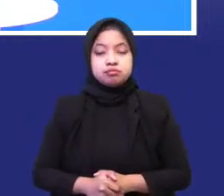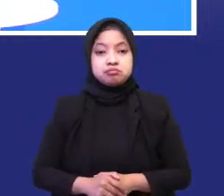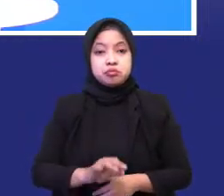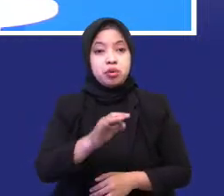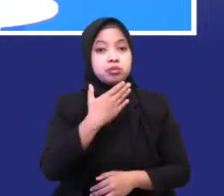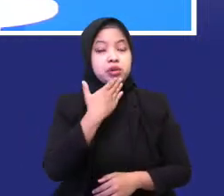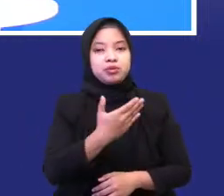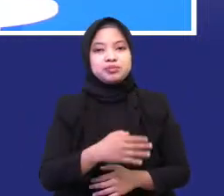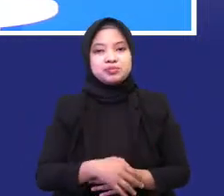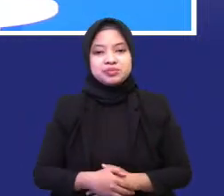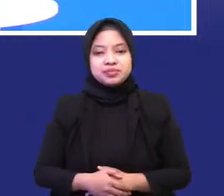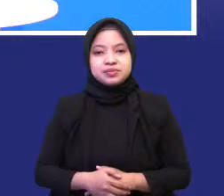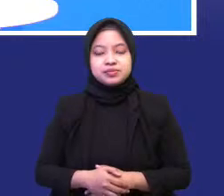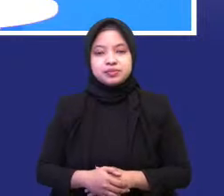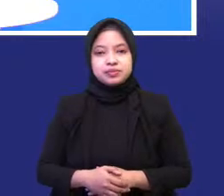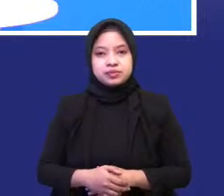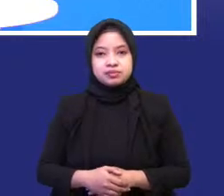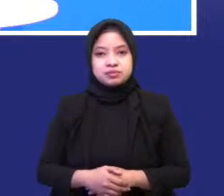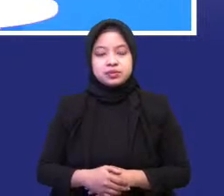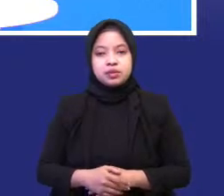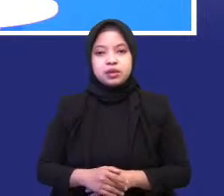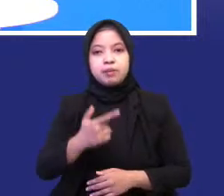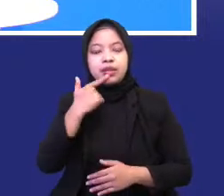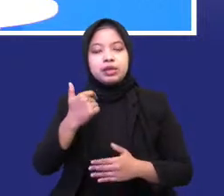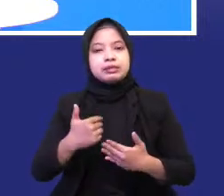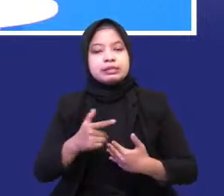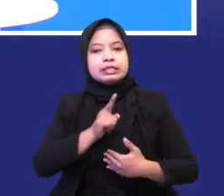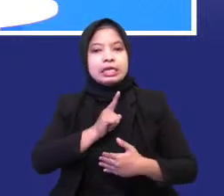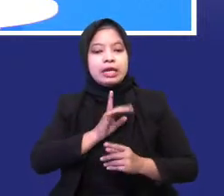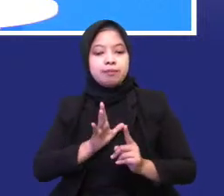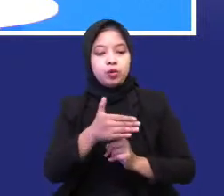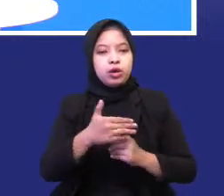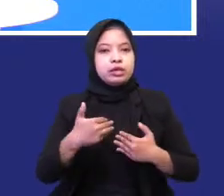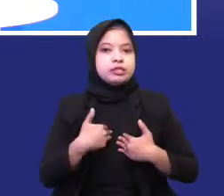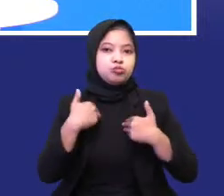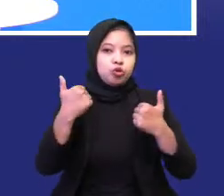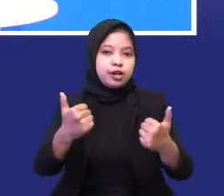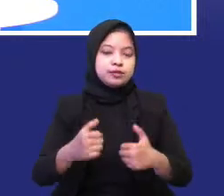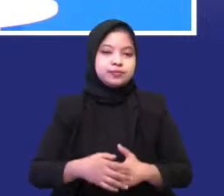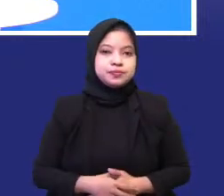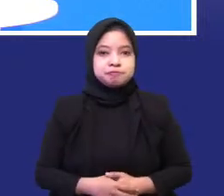Okay, but then they need to be careful reporting, otherwise they can get in trouble. Yeah.